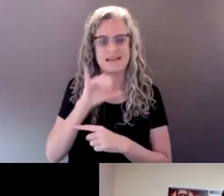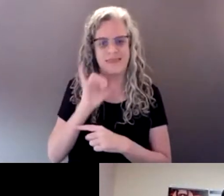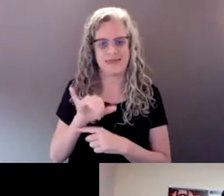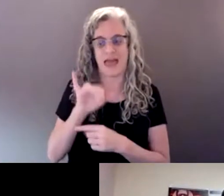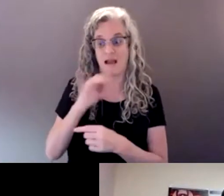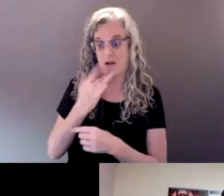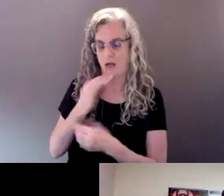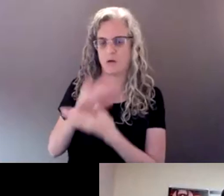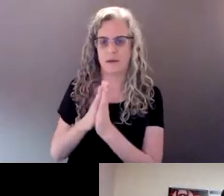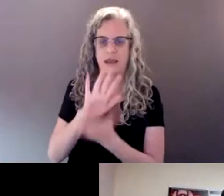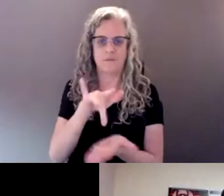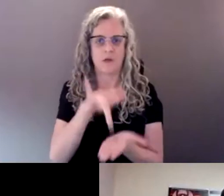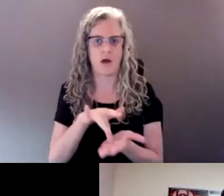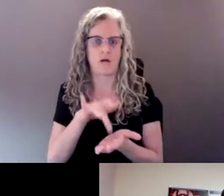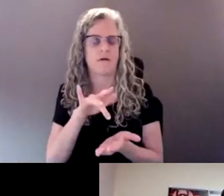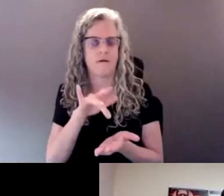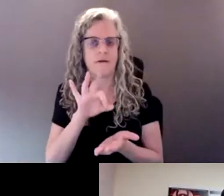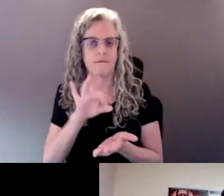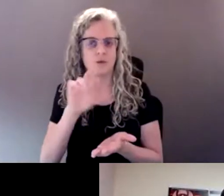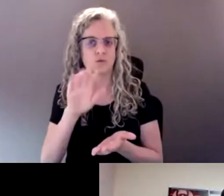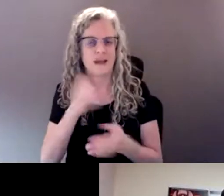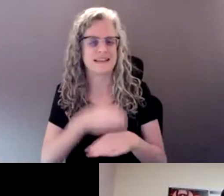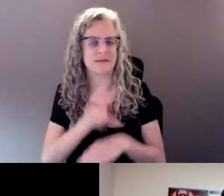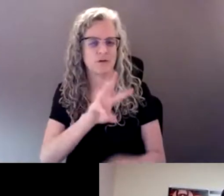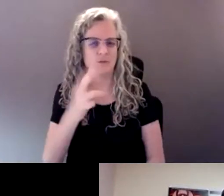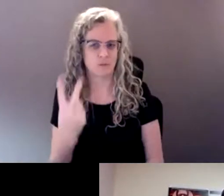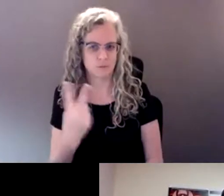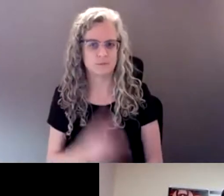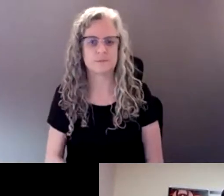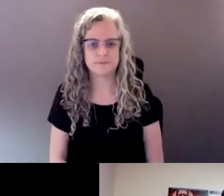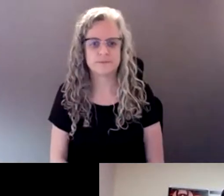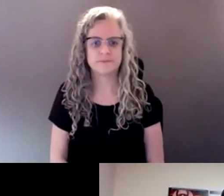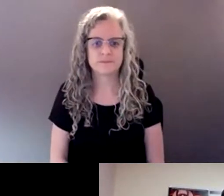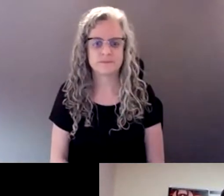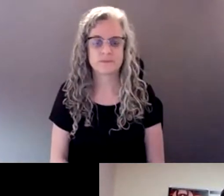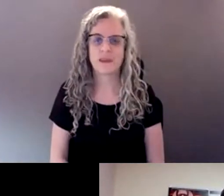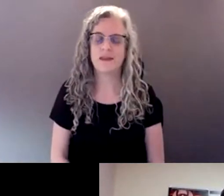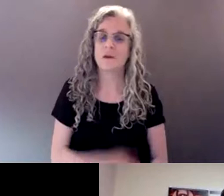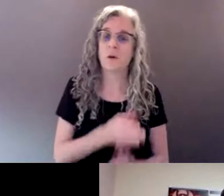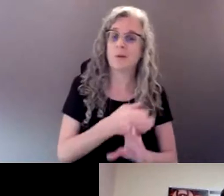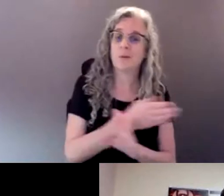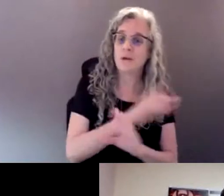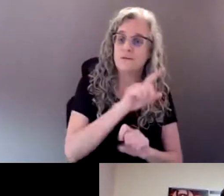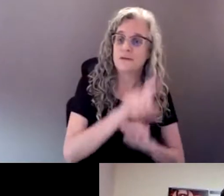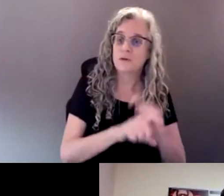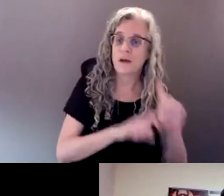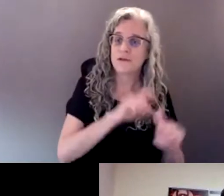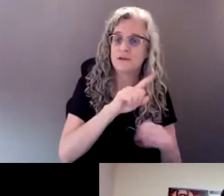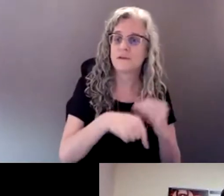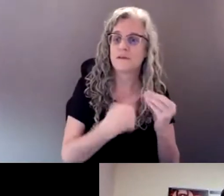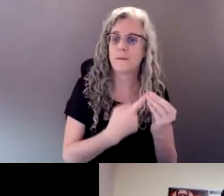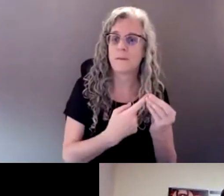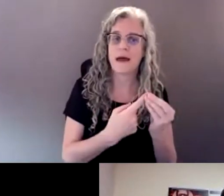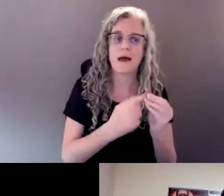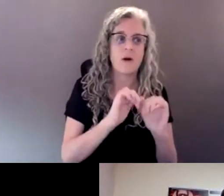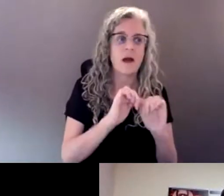in post-World War II modernity. So that the old questions about how racial